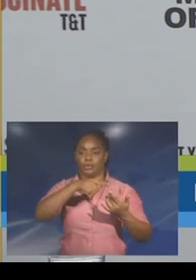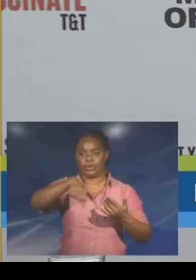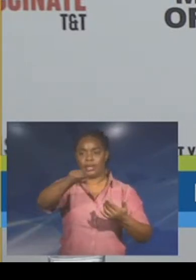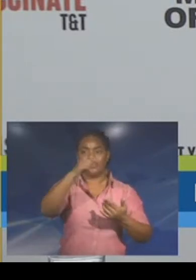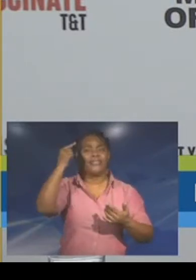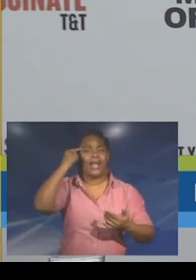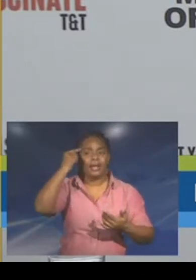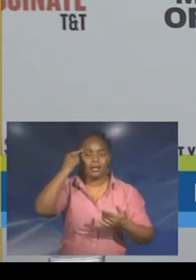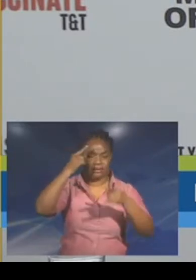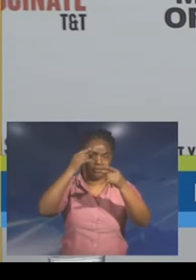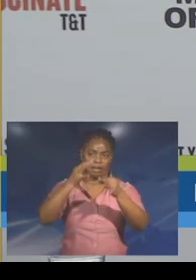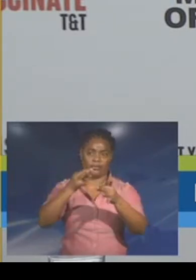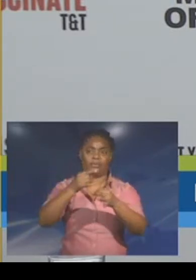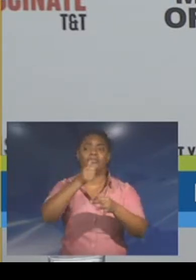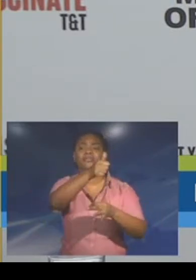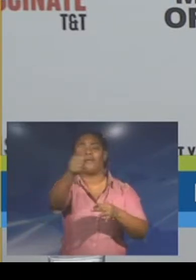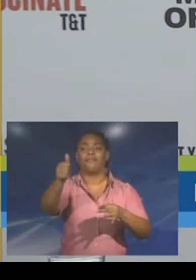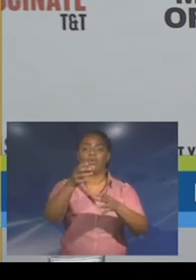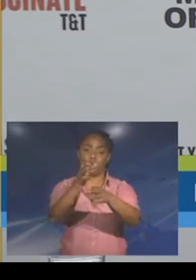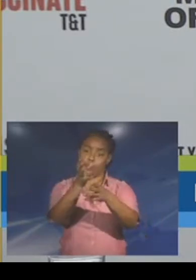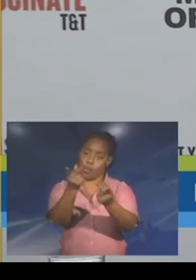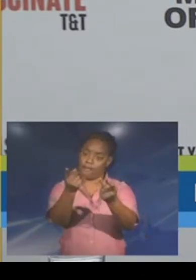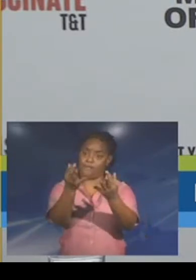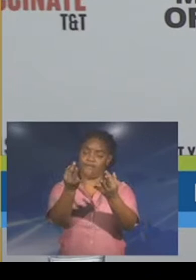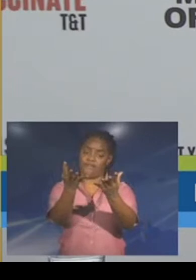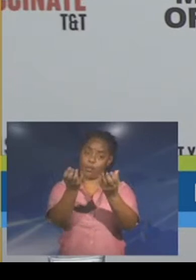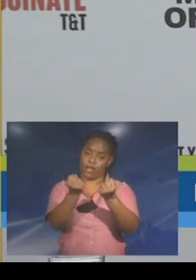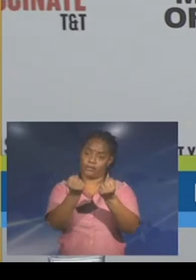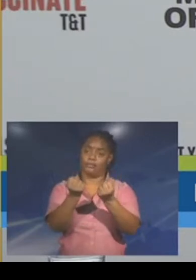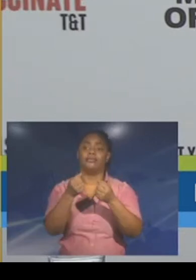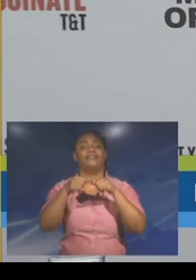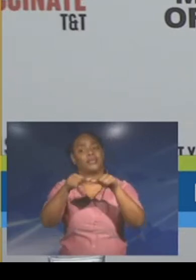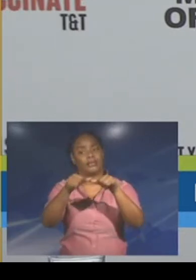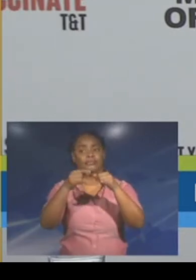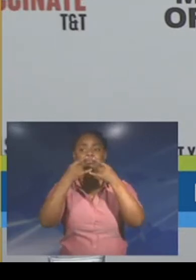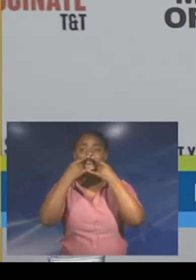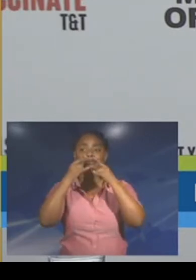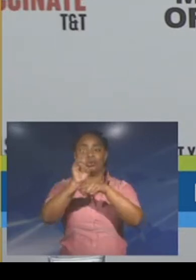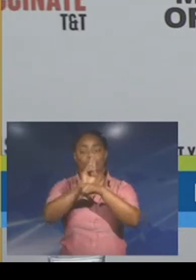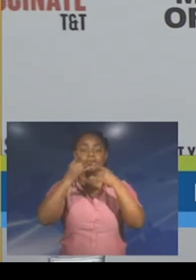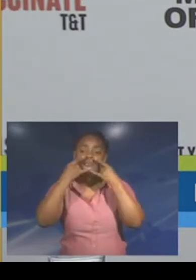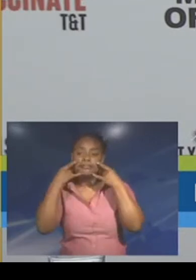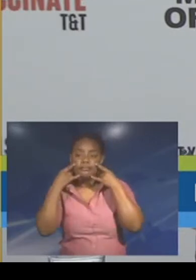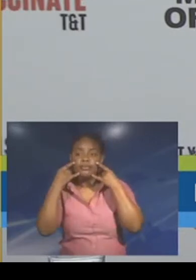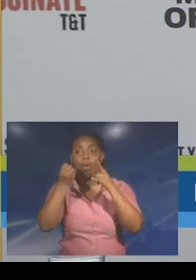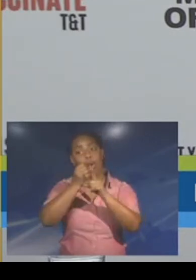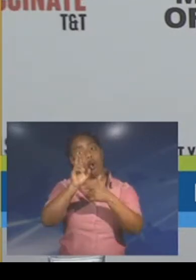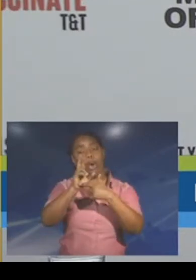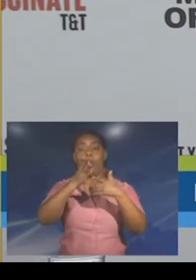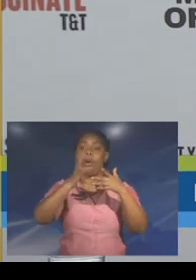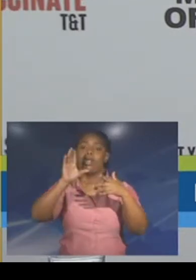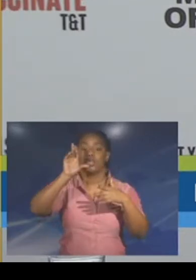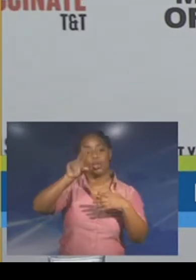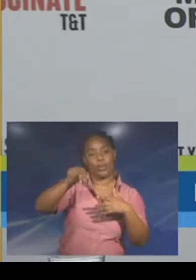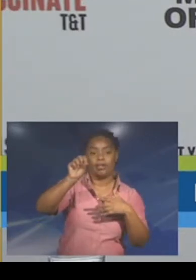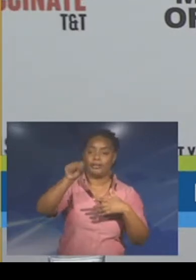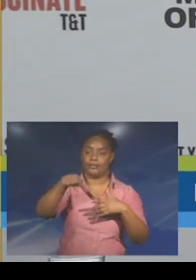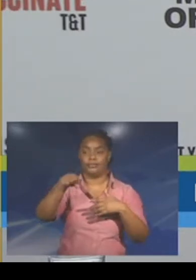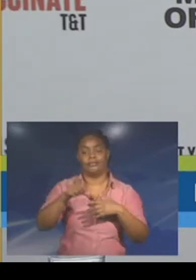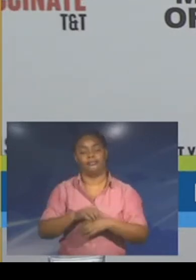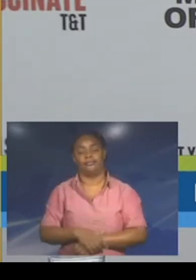wear a mask or not. If you feel you need that extra layer of protection, physical protection, wear a